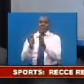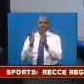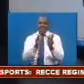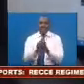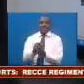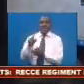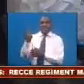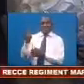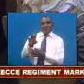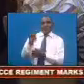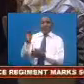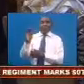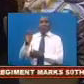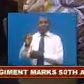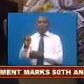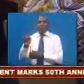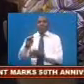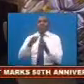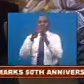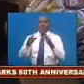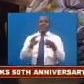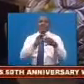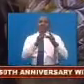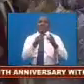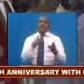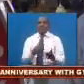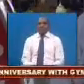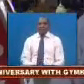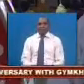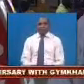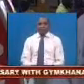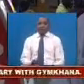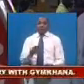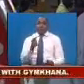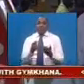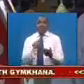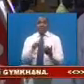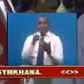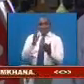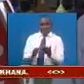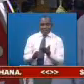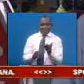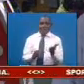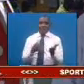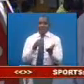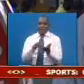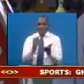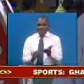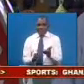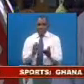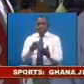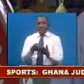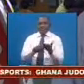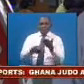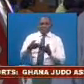with 750 million households connected to the net. So as a student, I can communicate with my discussion